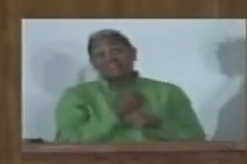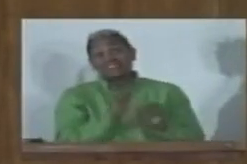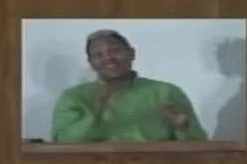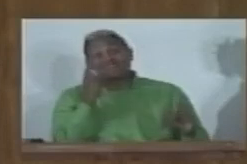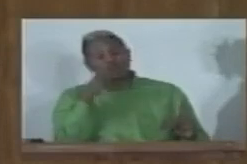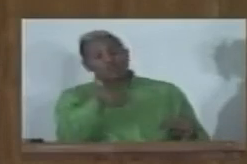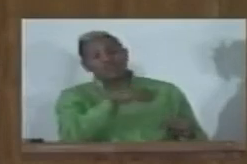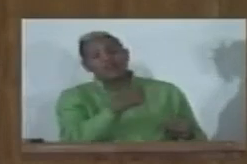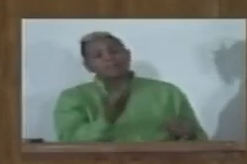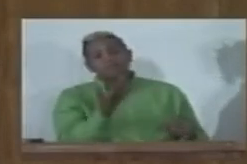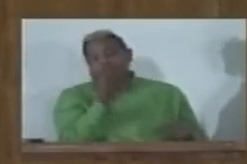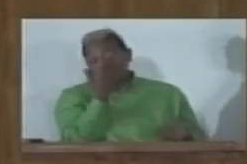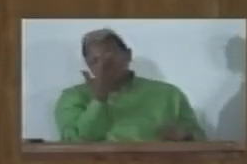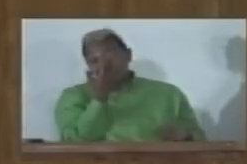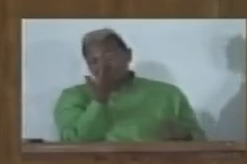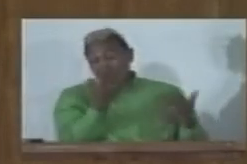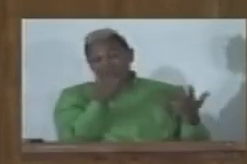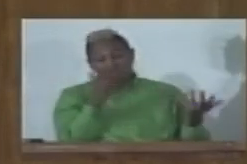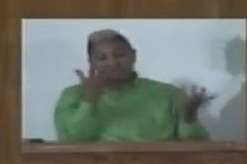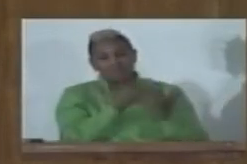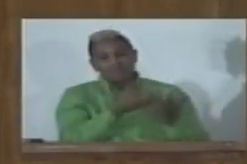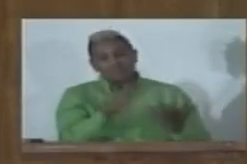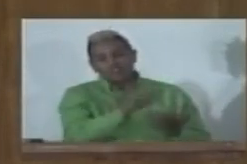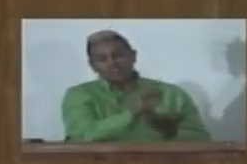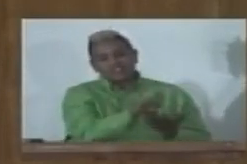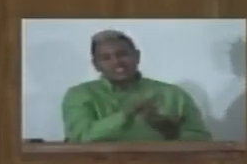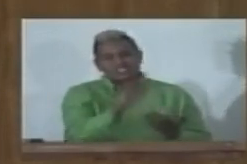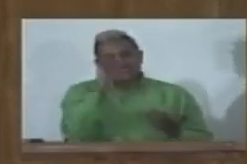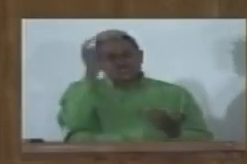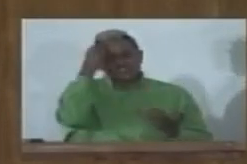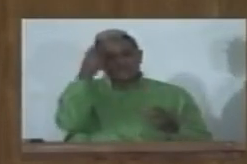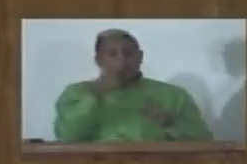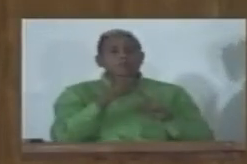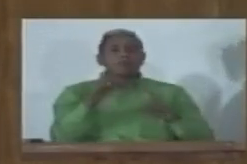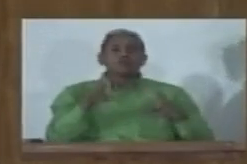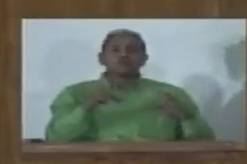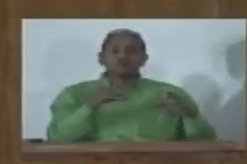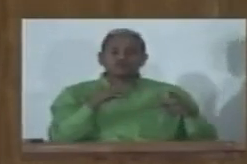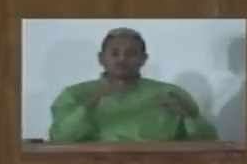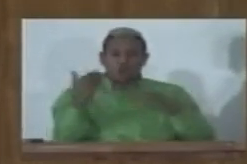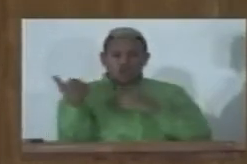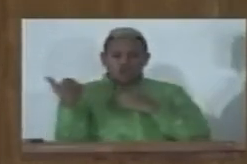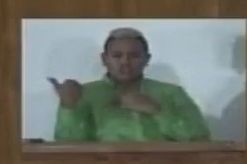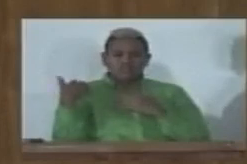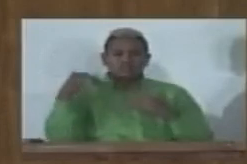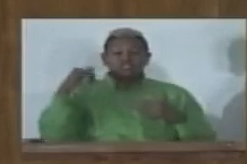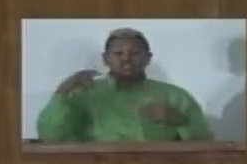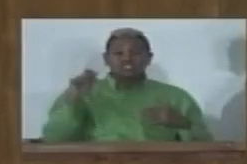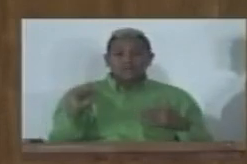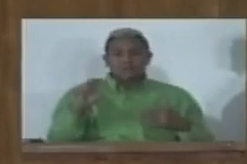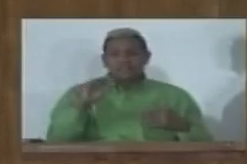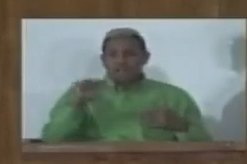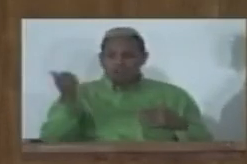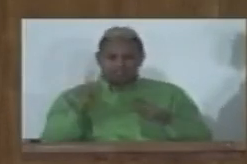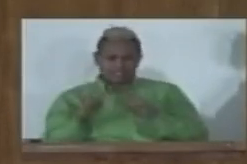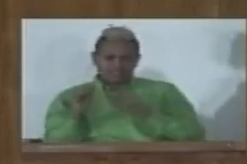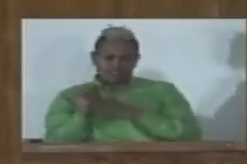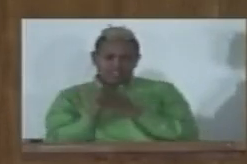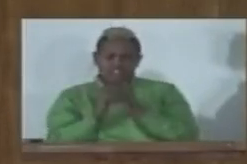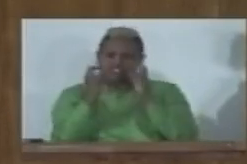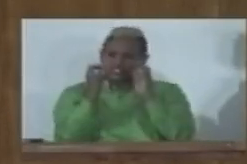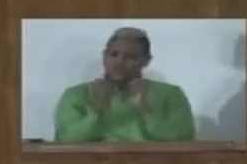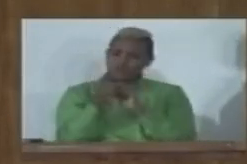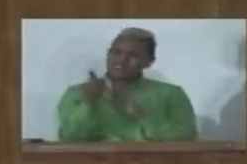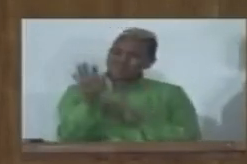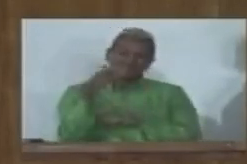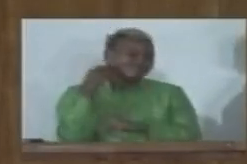we're not catering to their needs. The government must hold them accountable. That's JPS and other agencies. Sit with them in order to